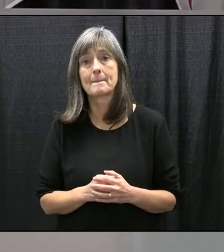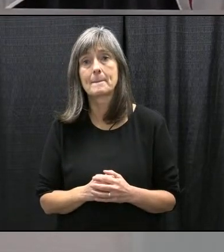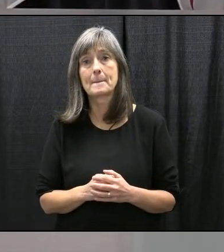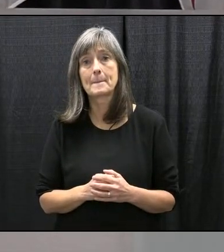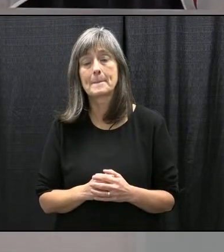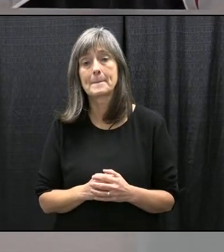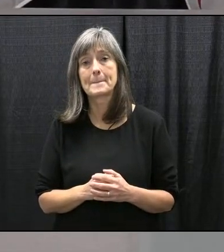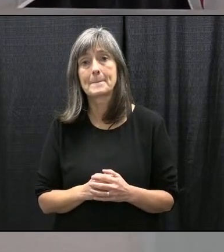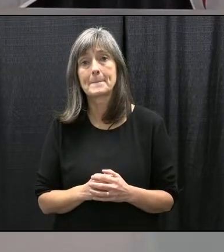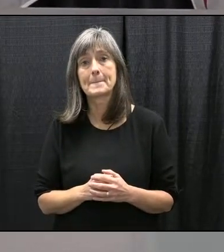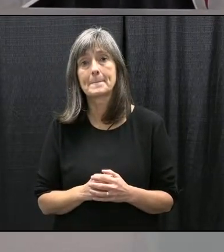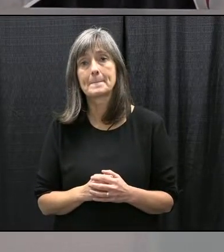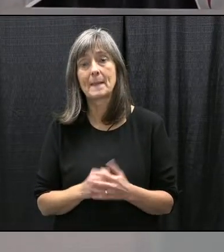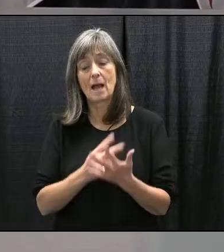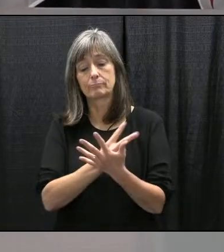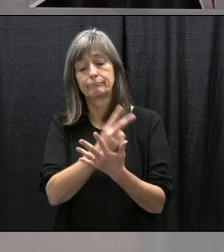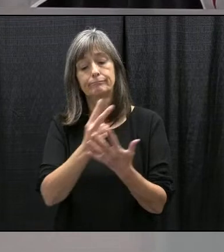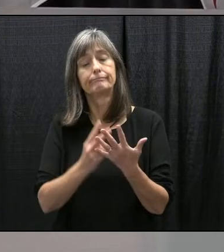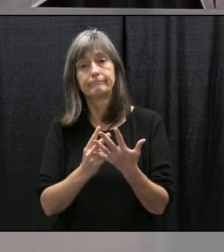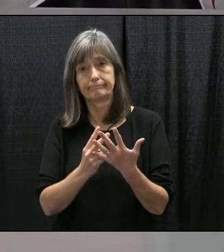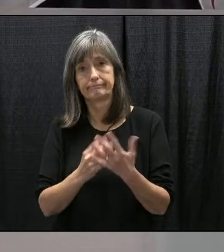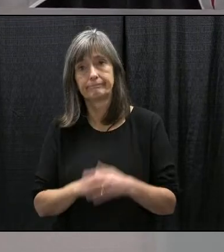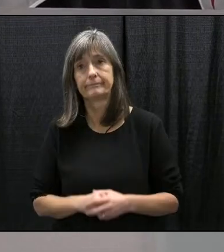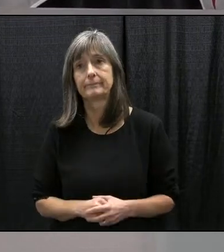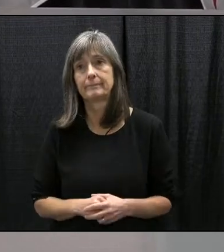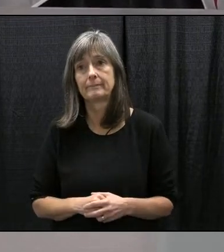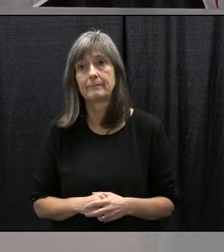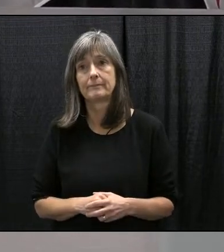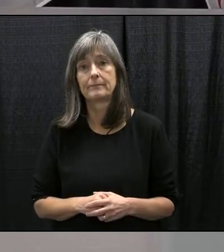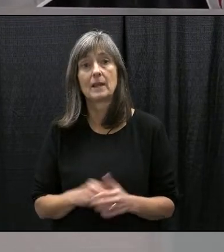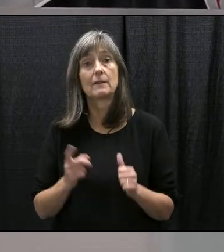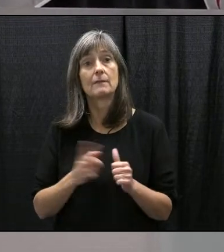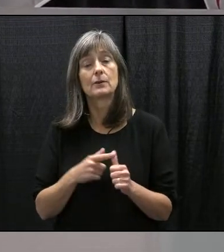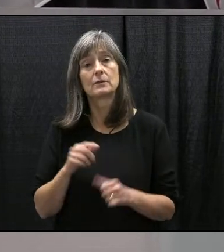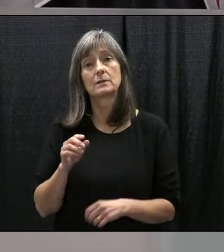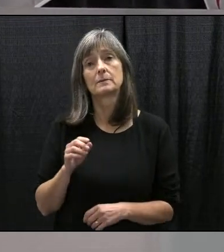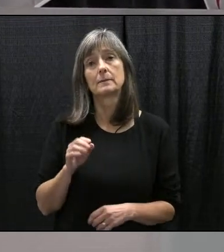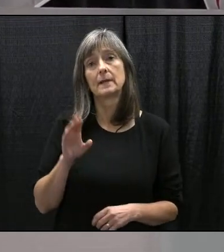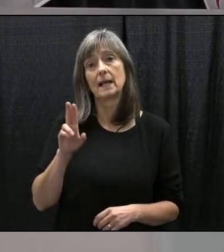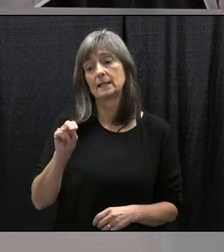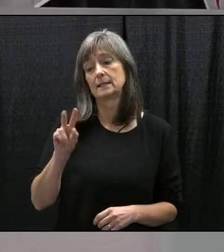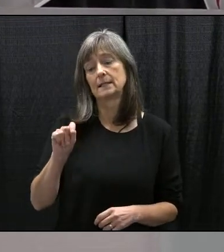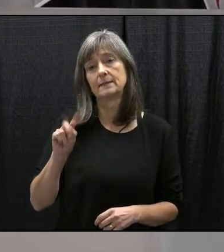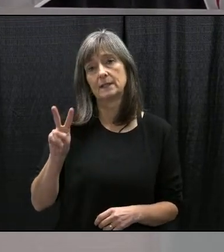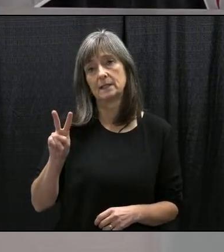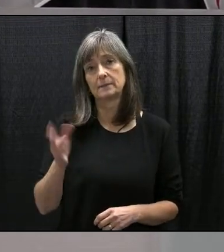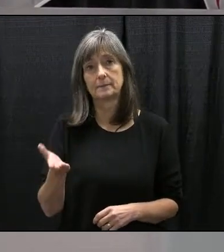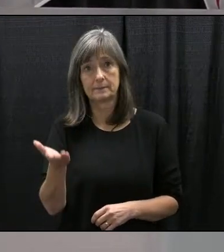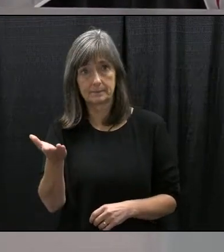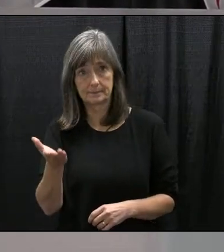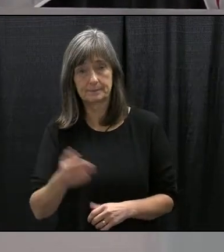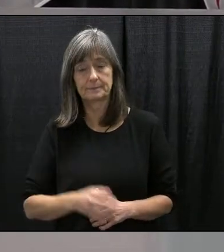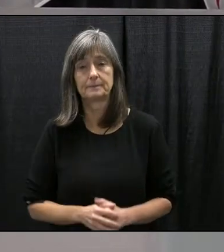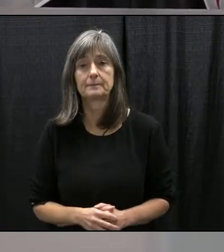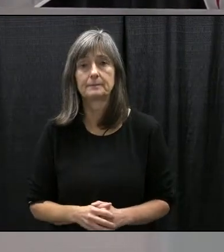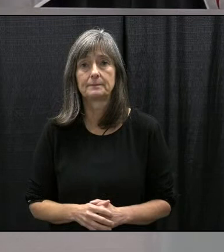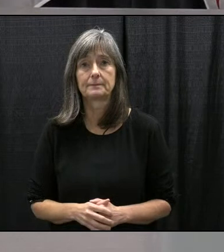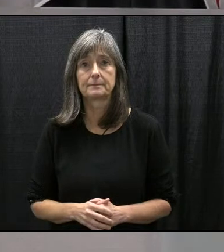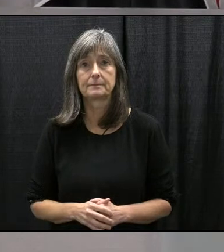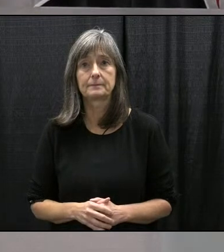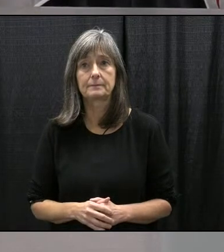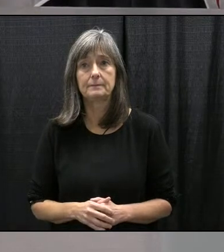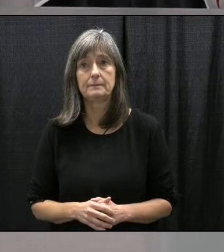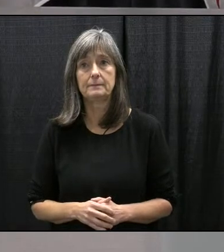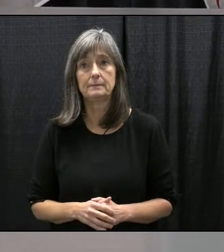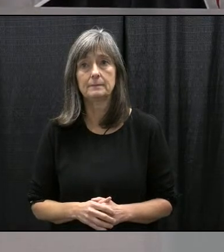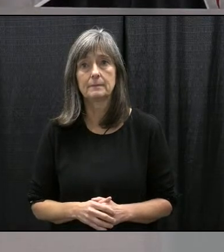question and 1 follow-up per round. Our first questions are from Ben Cleary with NTV News. Please go ahead and make your way to the mic.